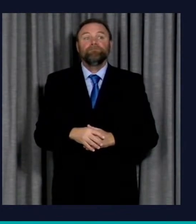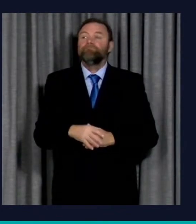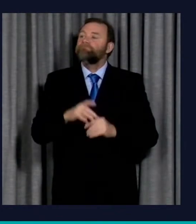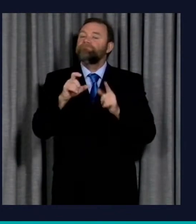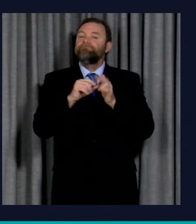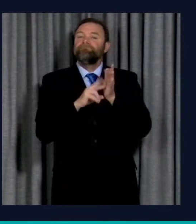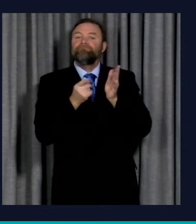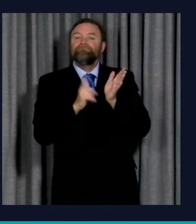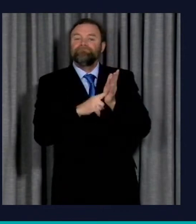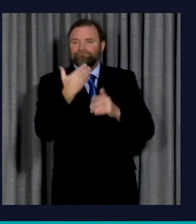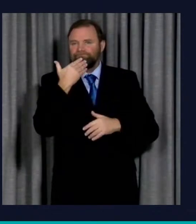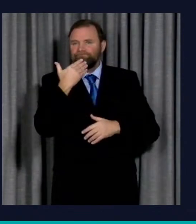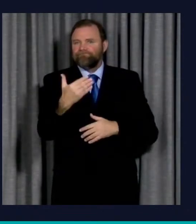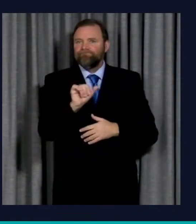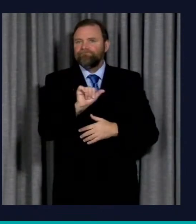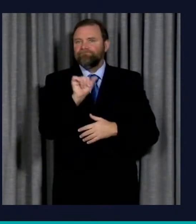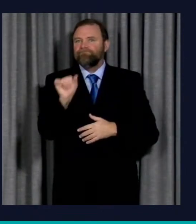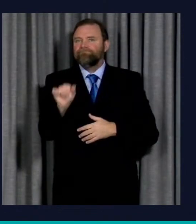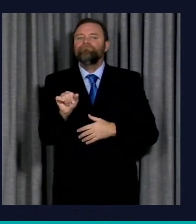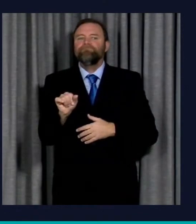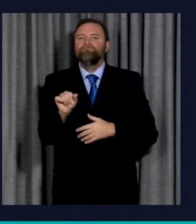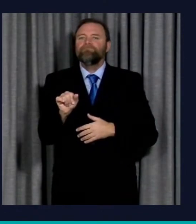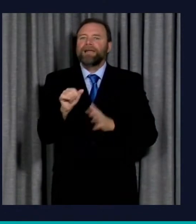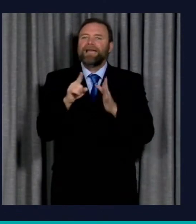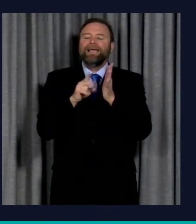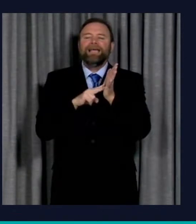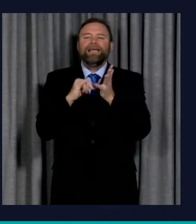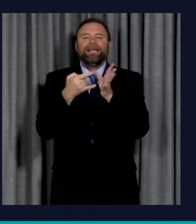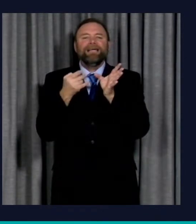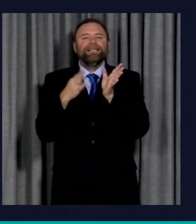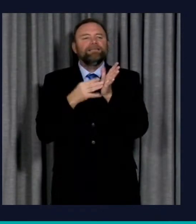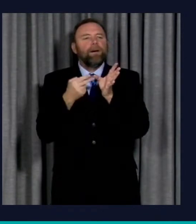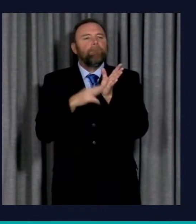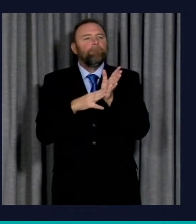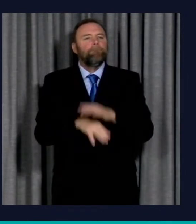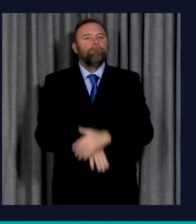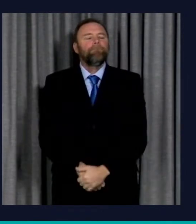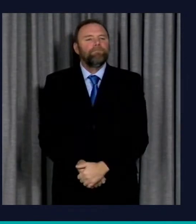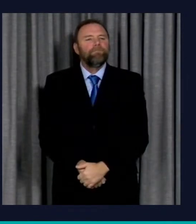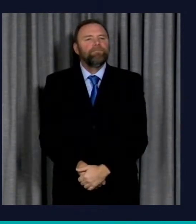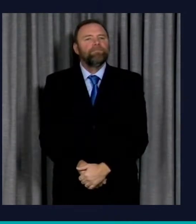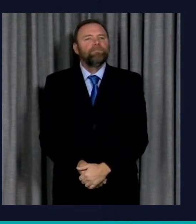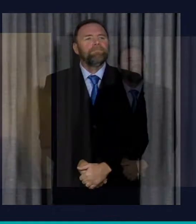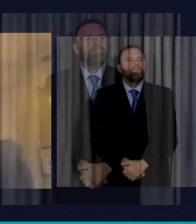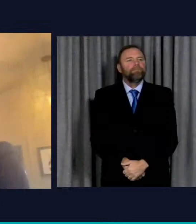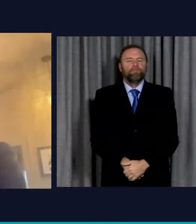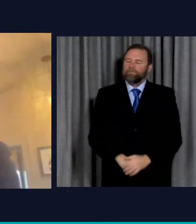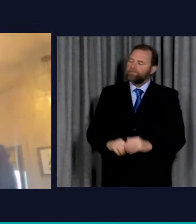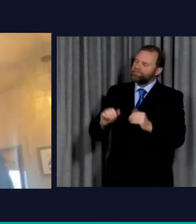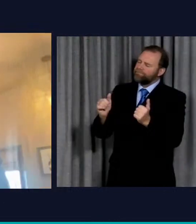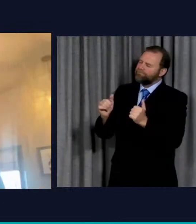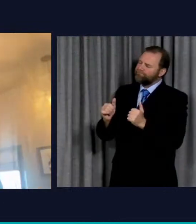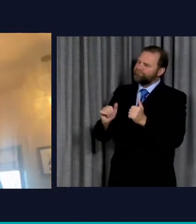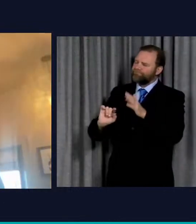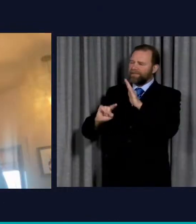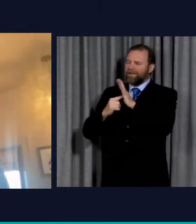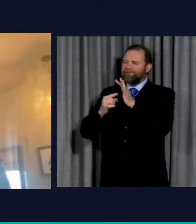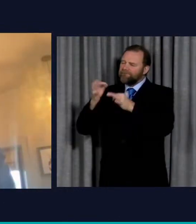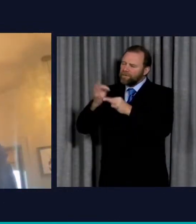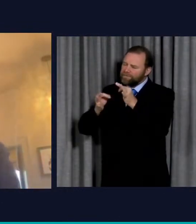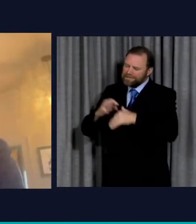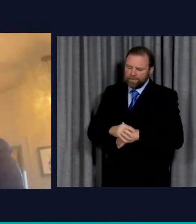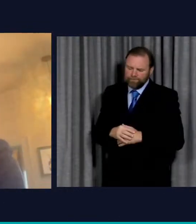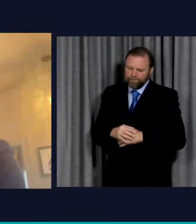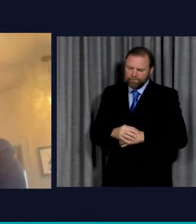Daniel, diolch yn fawr. Over to Inzamam Rashid at Sky News. First Minister, is there anything